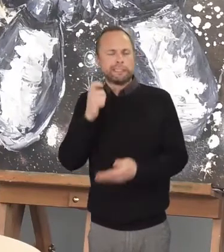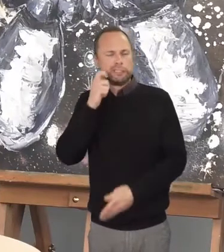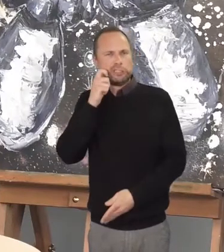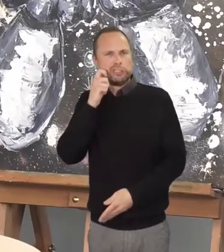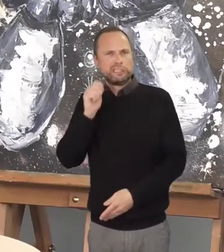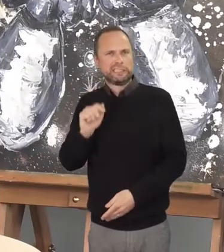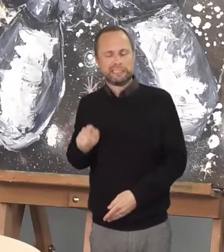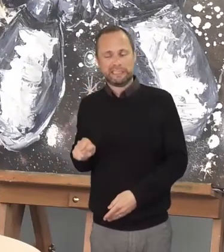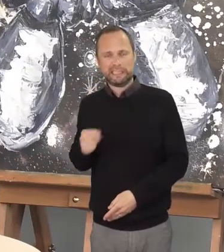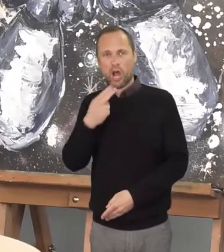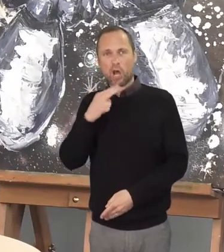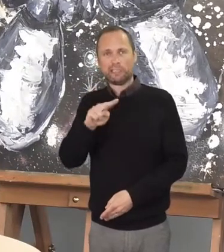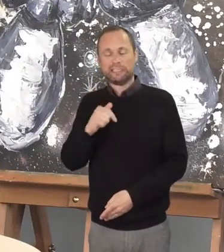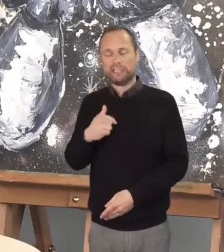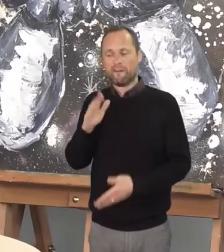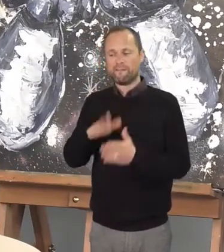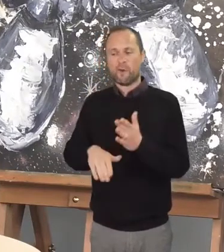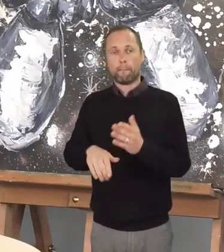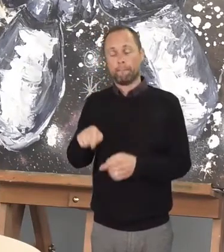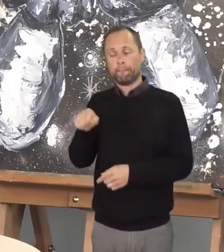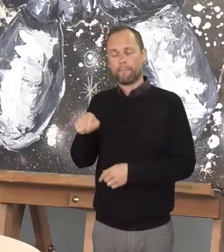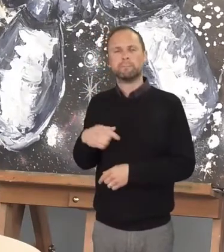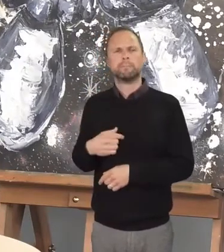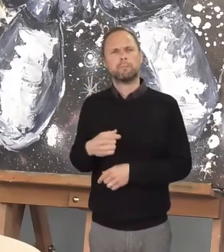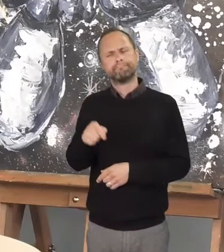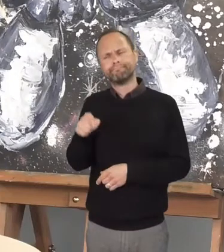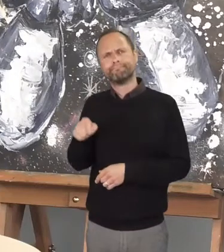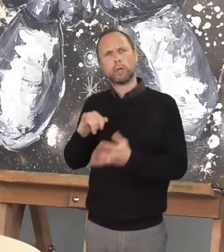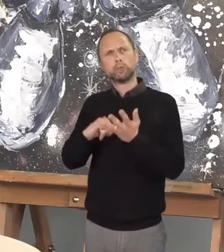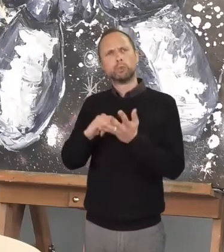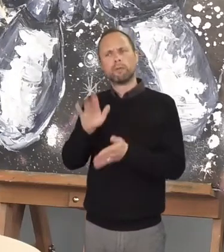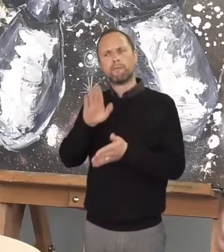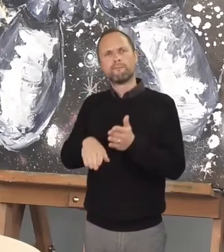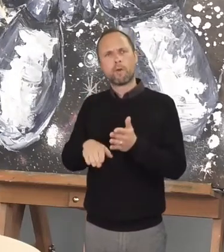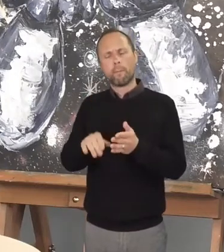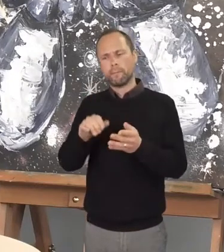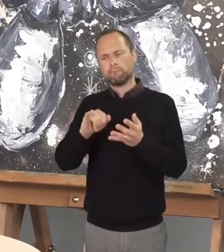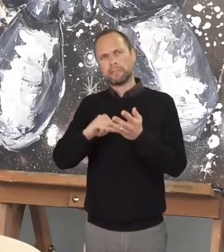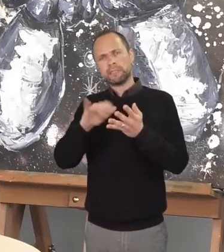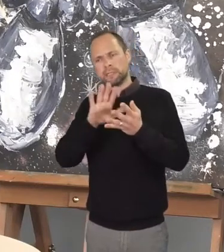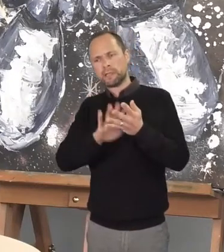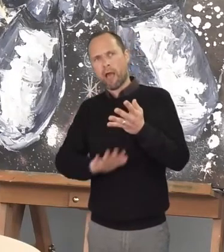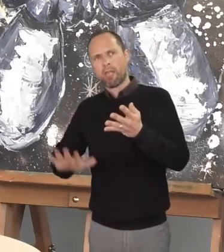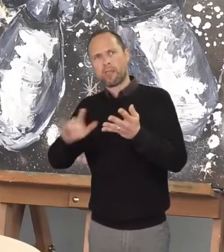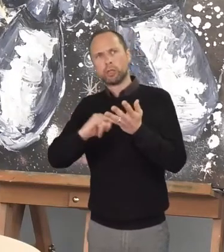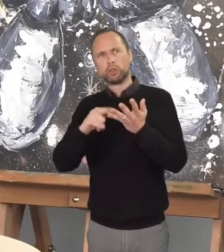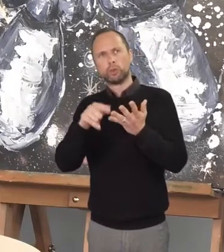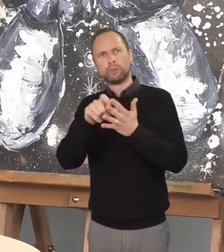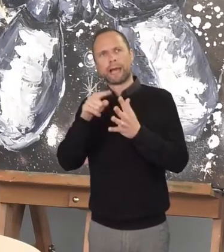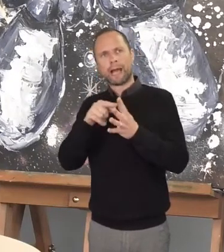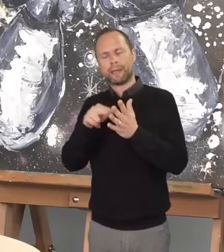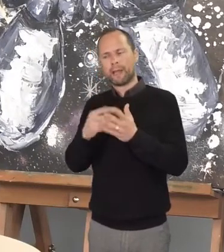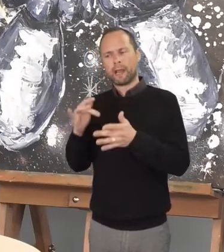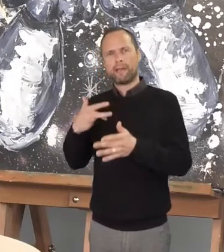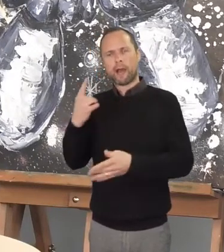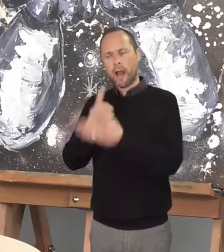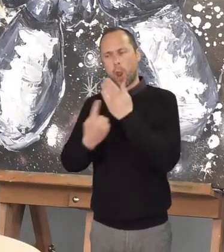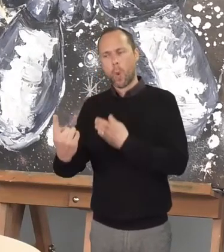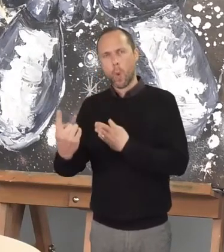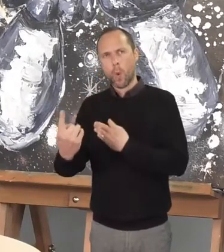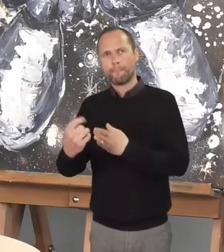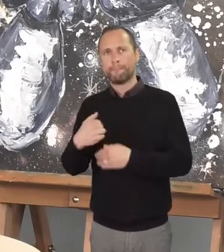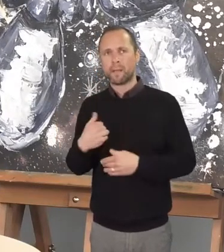from South Sudan. She lives on her own, but unlike my great aunt, she is unfortunately unable to